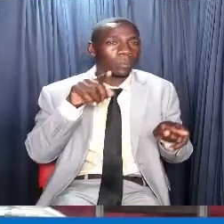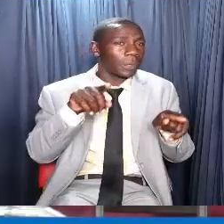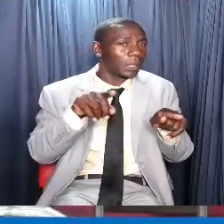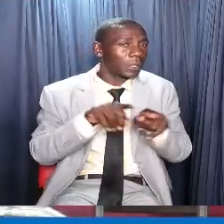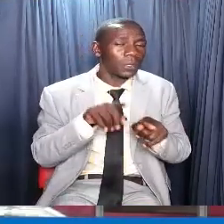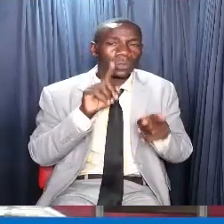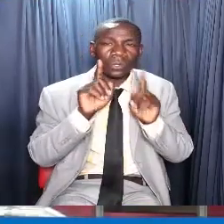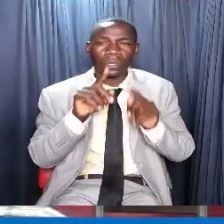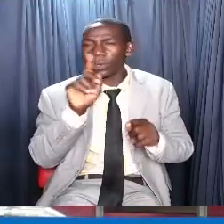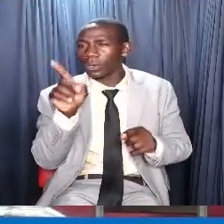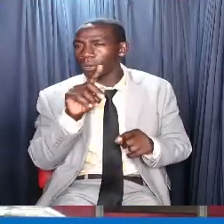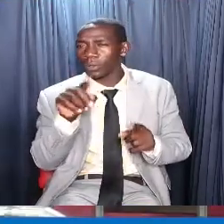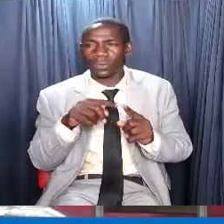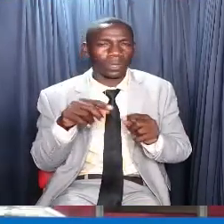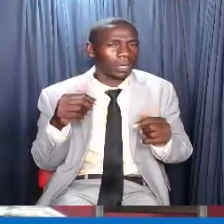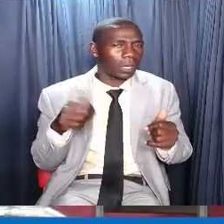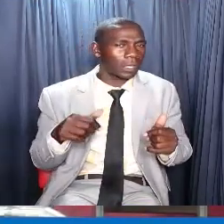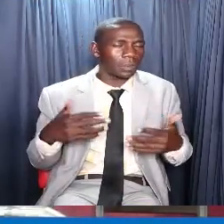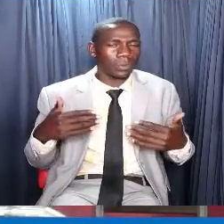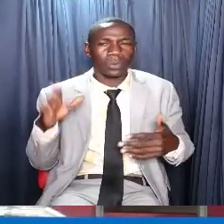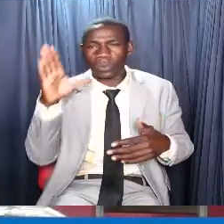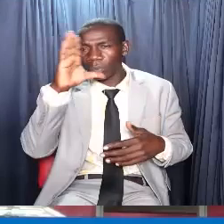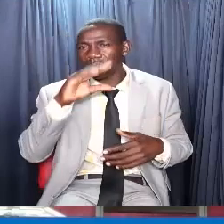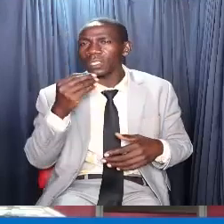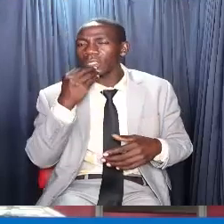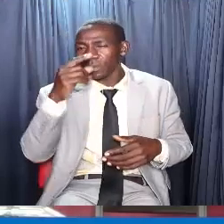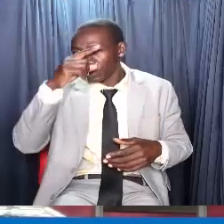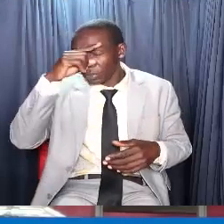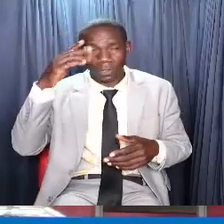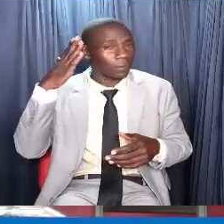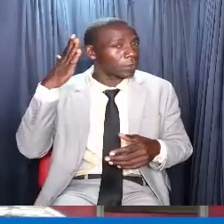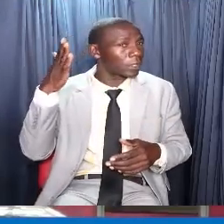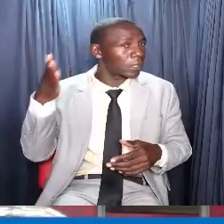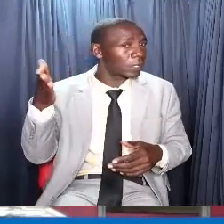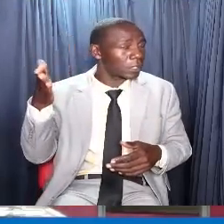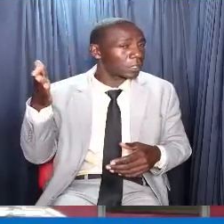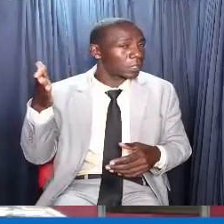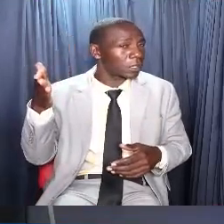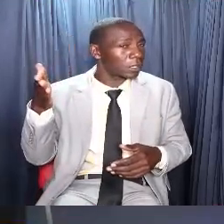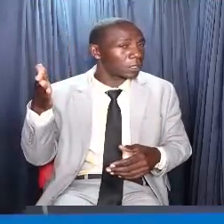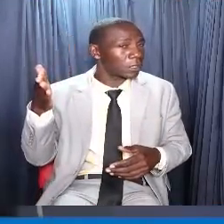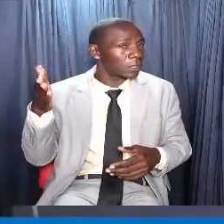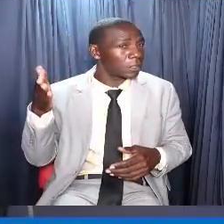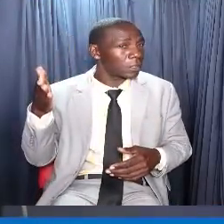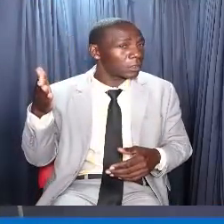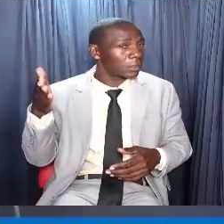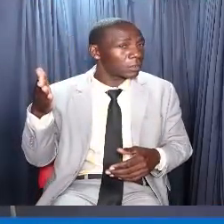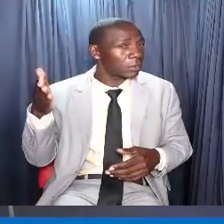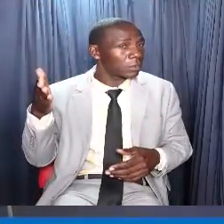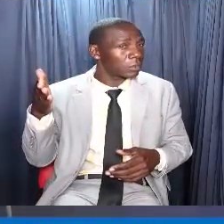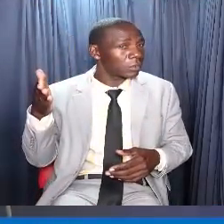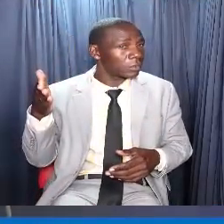see her talking negative to her own siblings? Leo wakosa kula kwa sababu yake yeye. That today you fail to eat because of her.